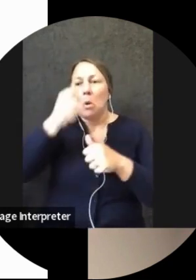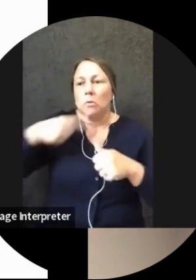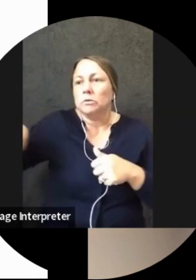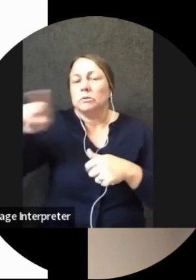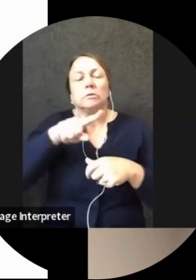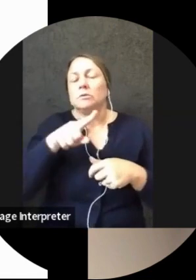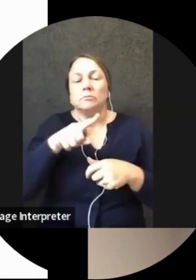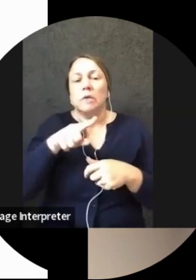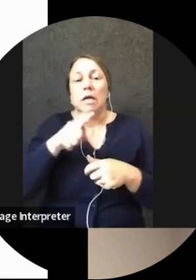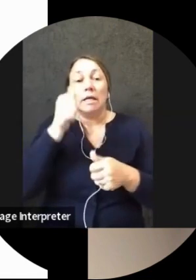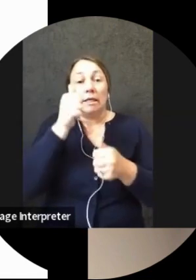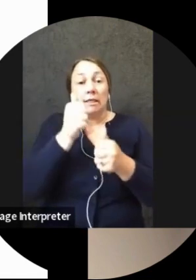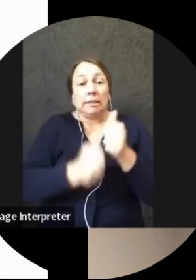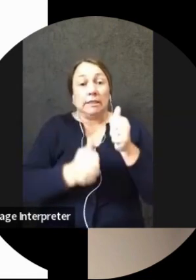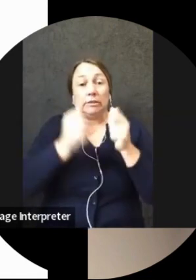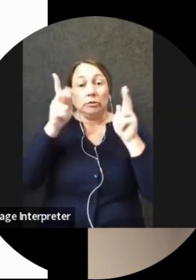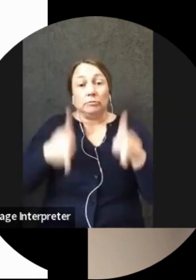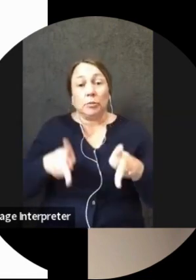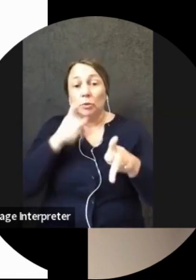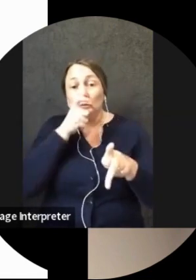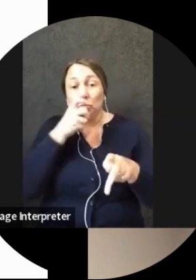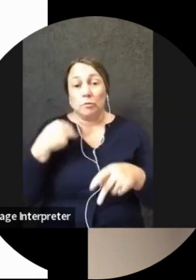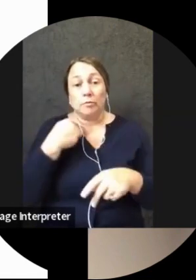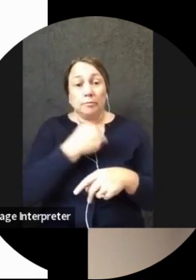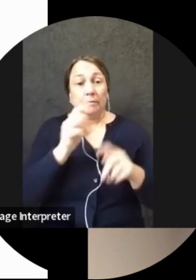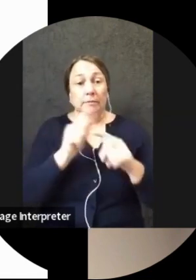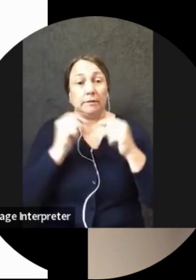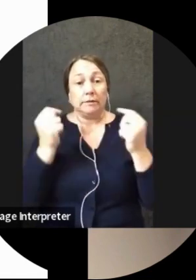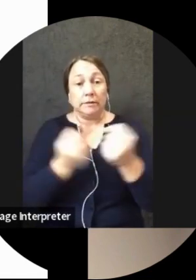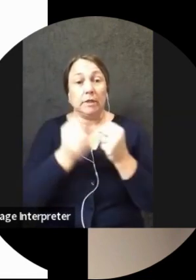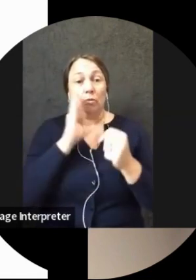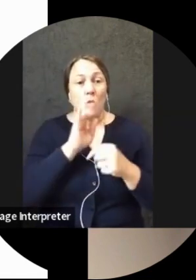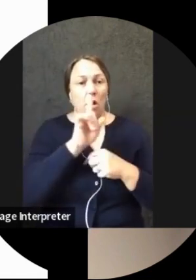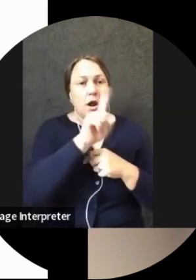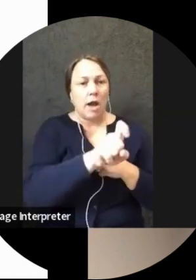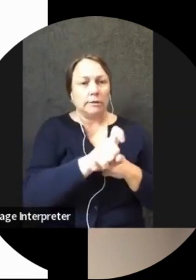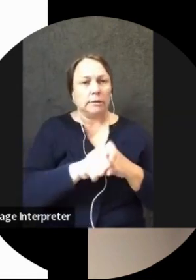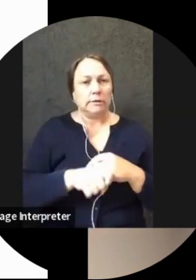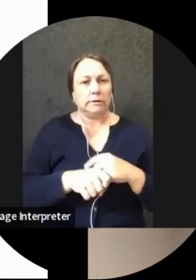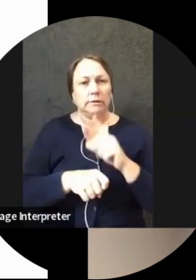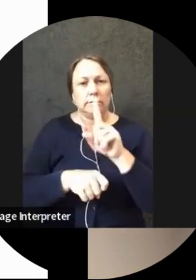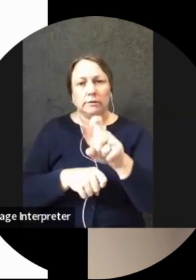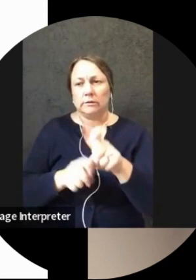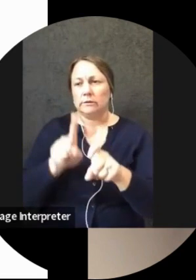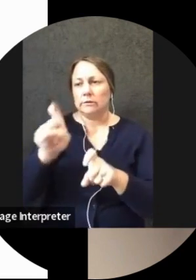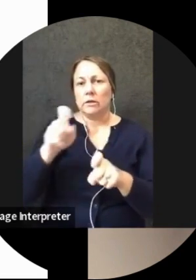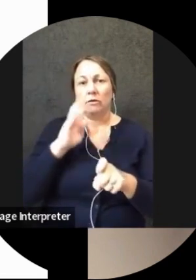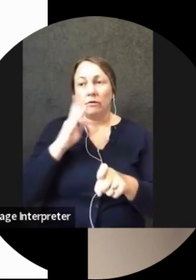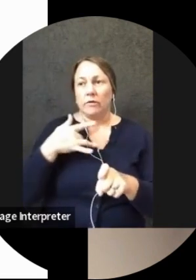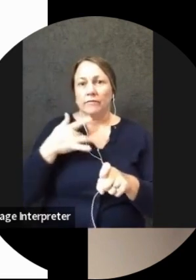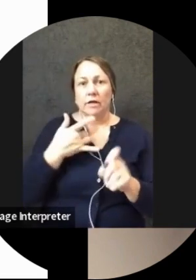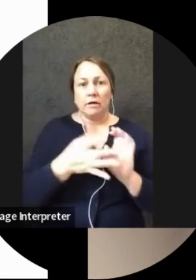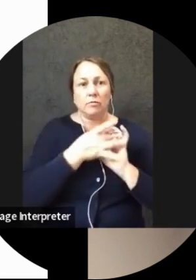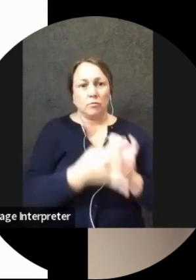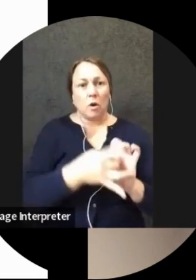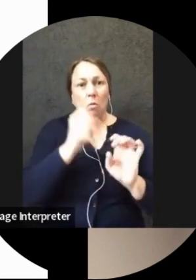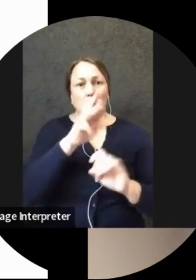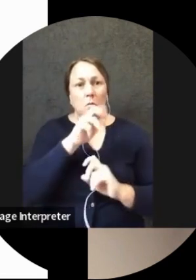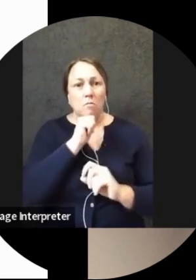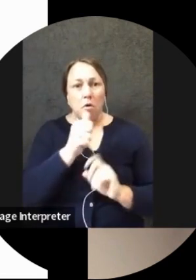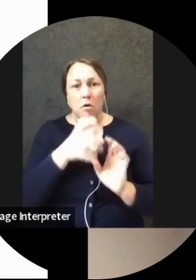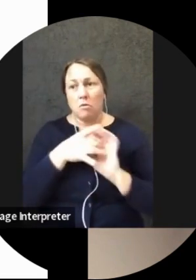participant, each member of the team will be asked if they believe it's related or not. And at the end of the